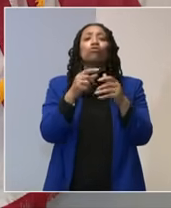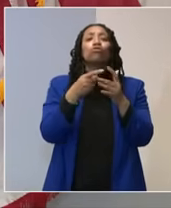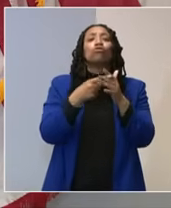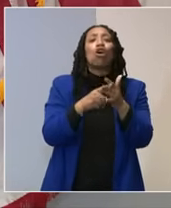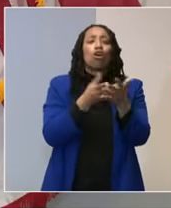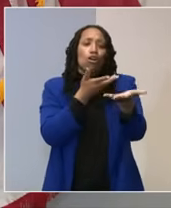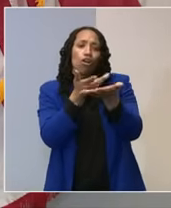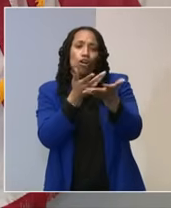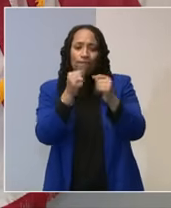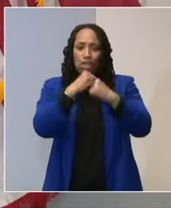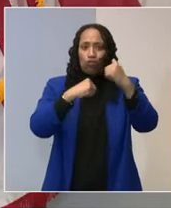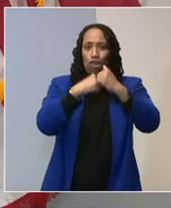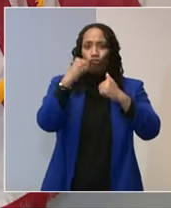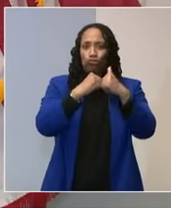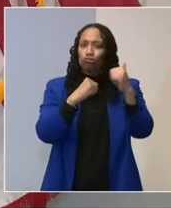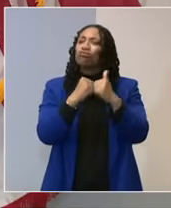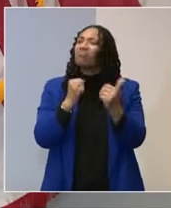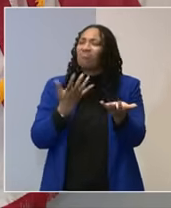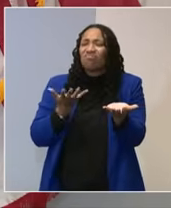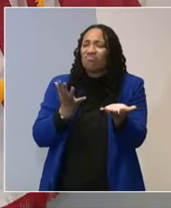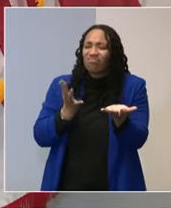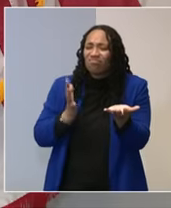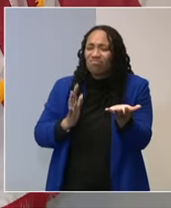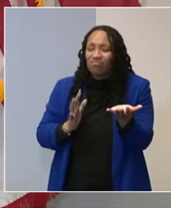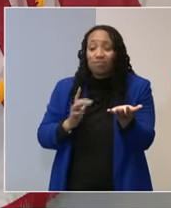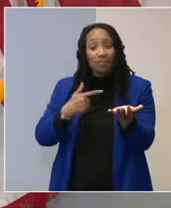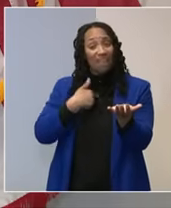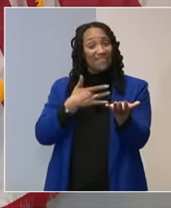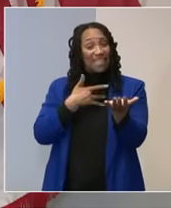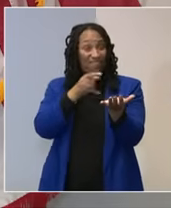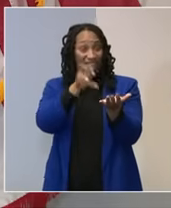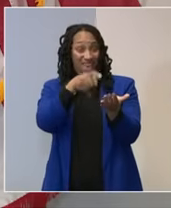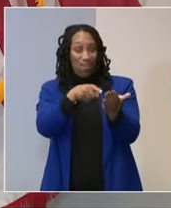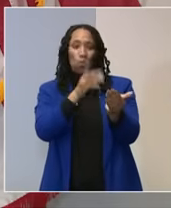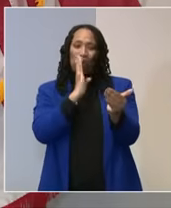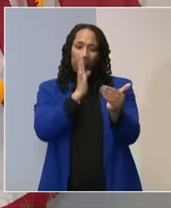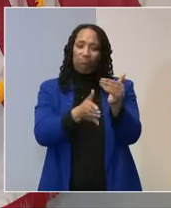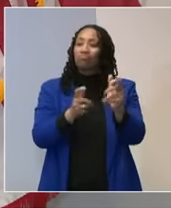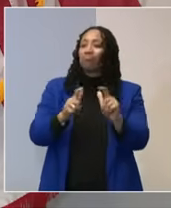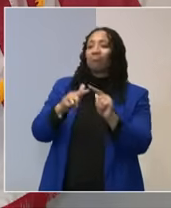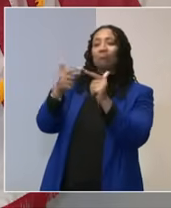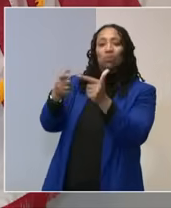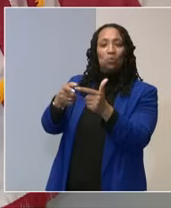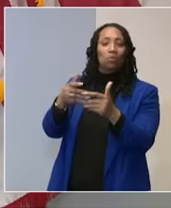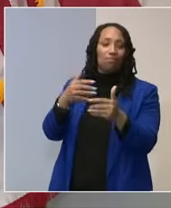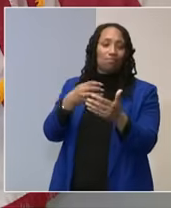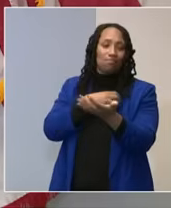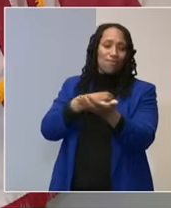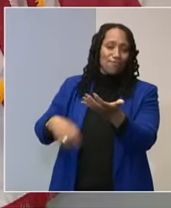that day one delivery. So I feel pretty good about that. What do I